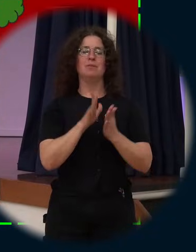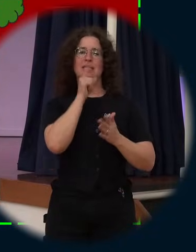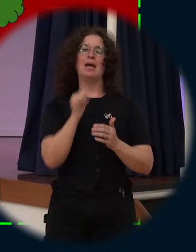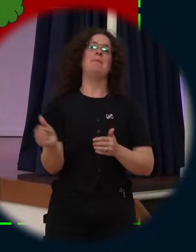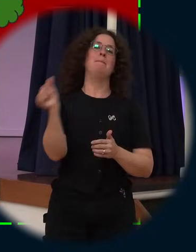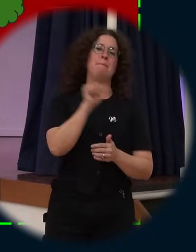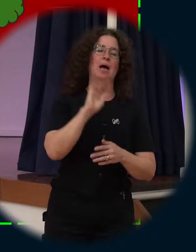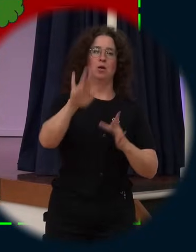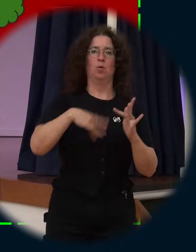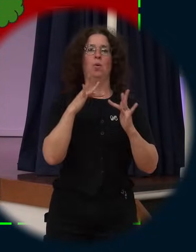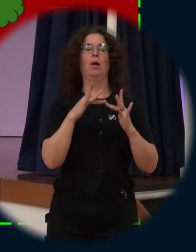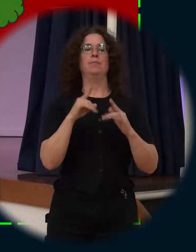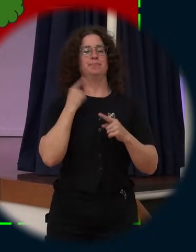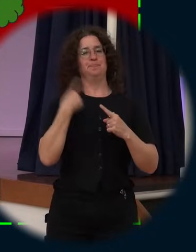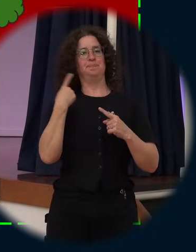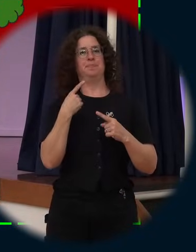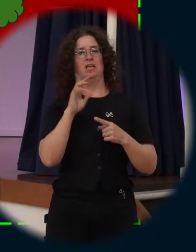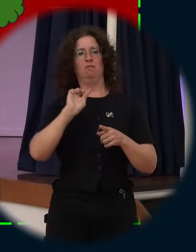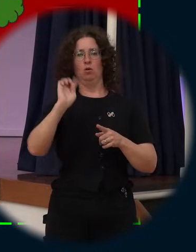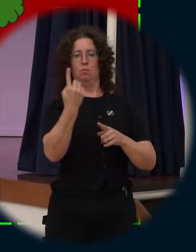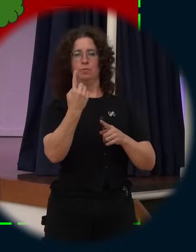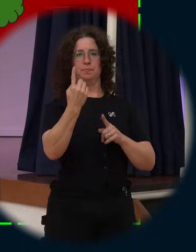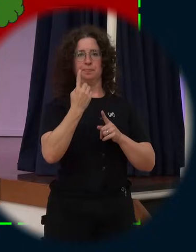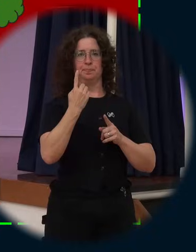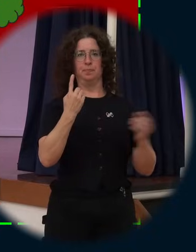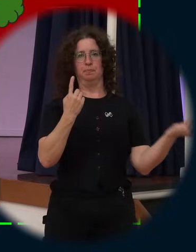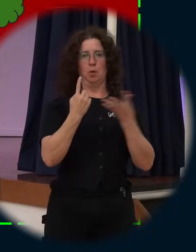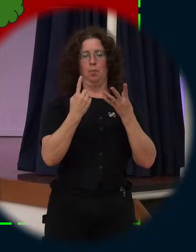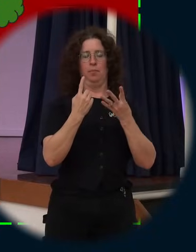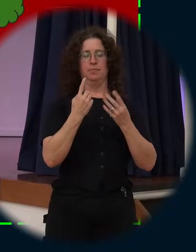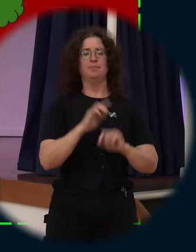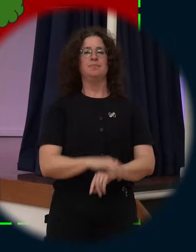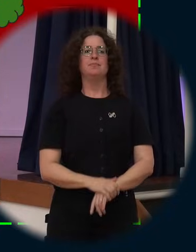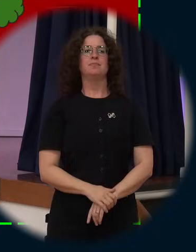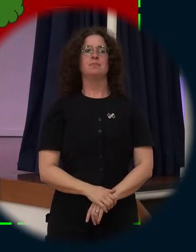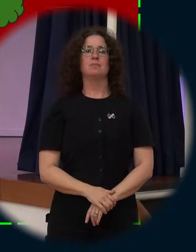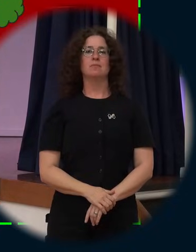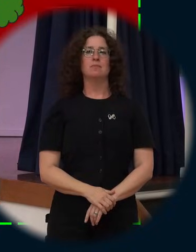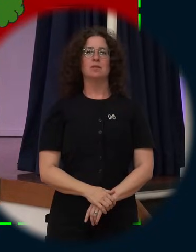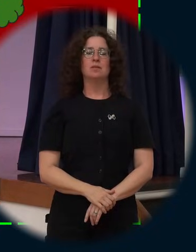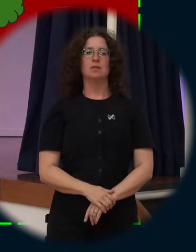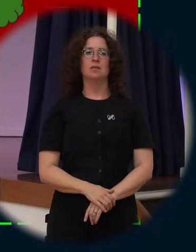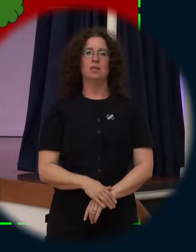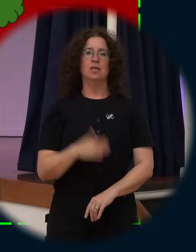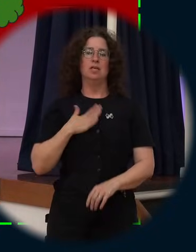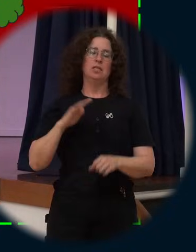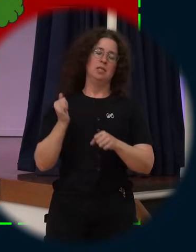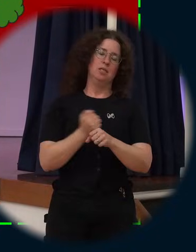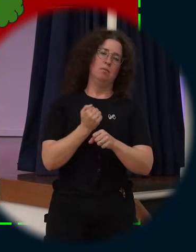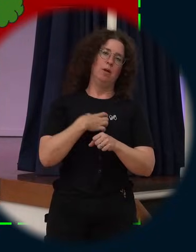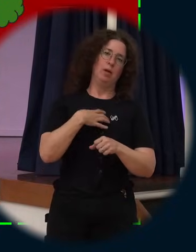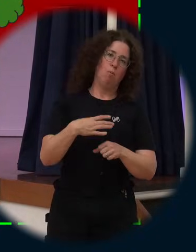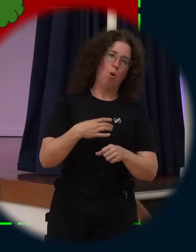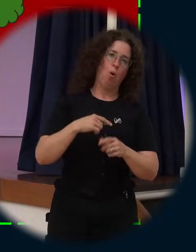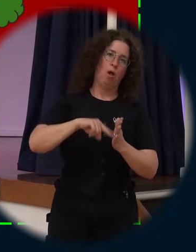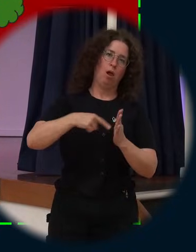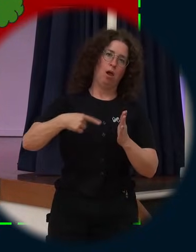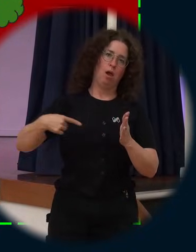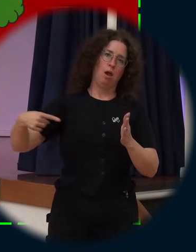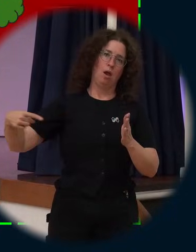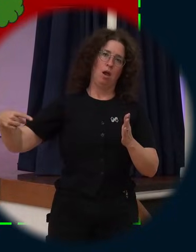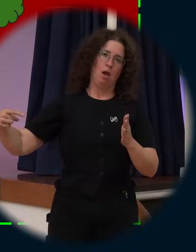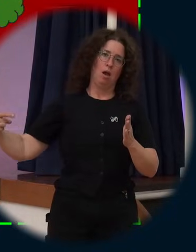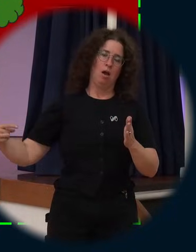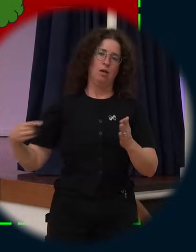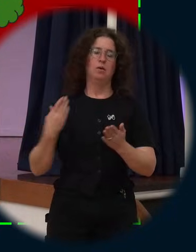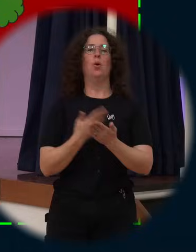online very, very quickly with all of their persistent state. We then need to load or generate additional actors endlessly and record them all into